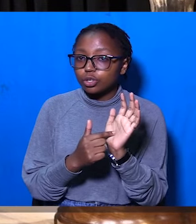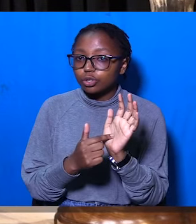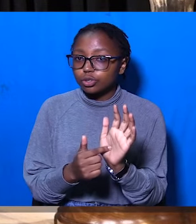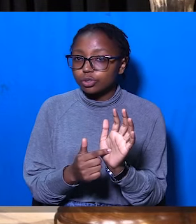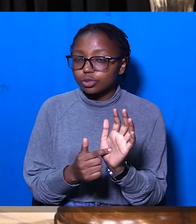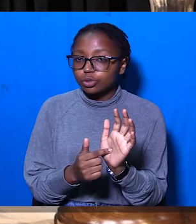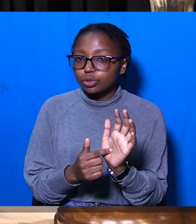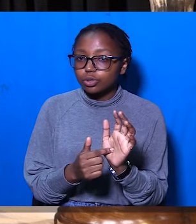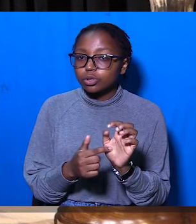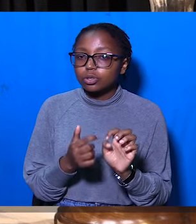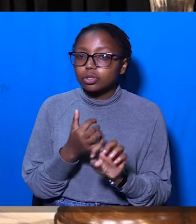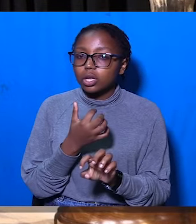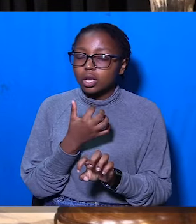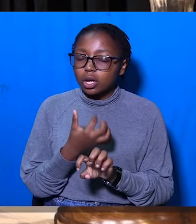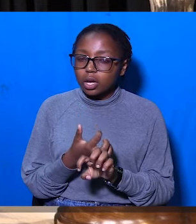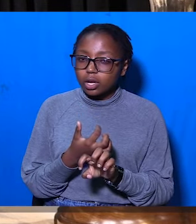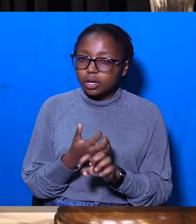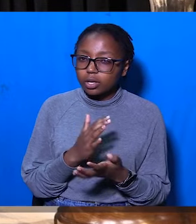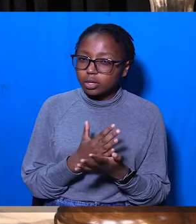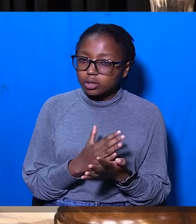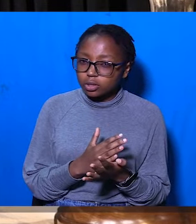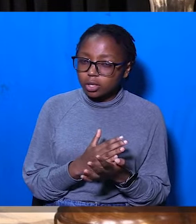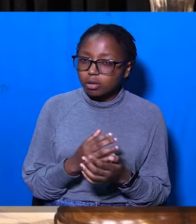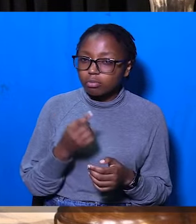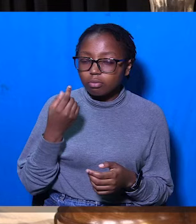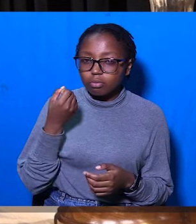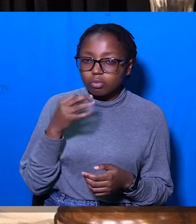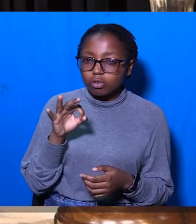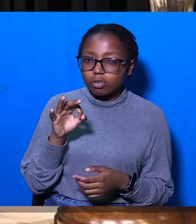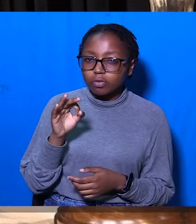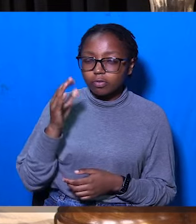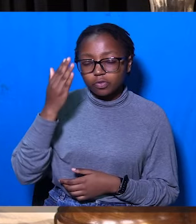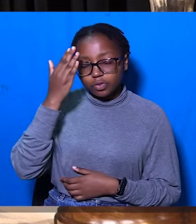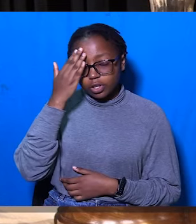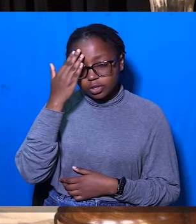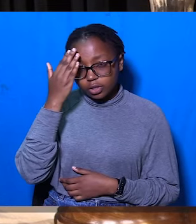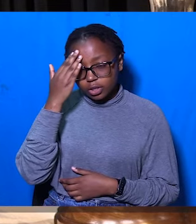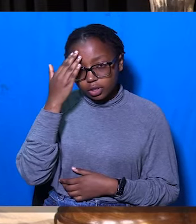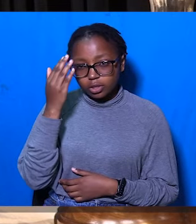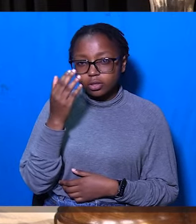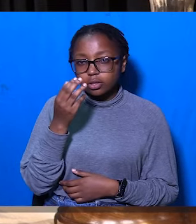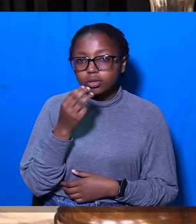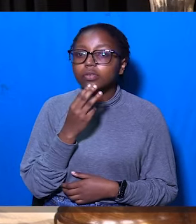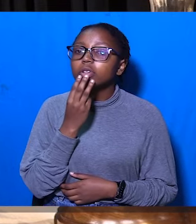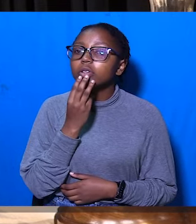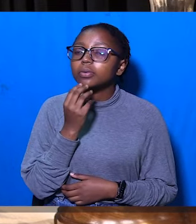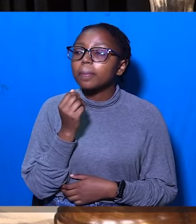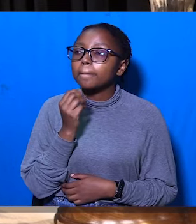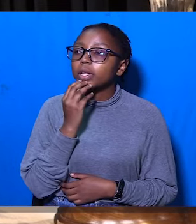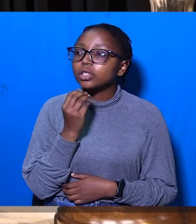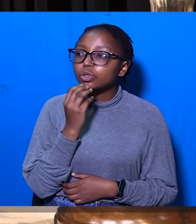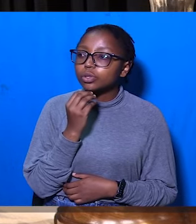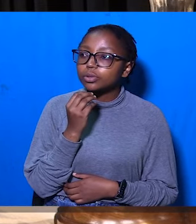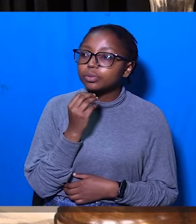partial hardening and eventual salvation. We see a hardening of the Jews, of the Israelites,